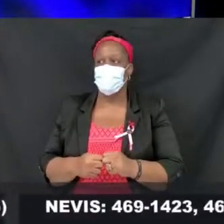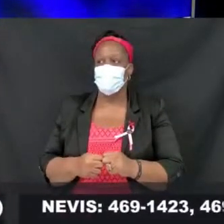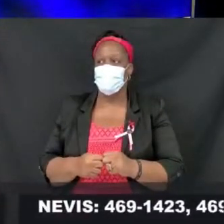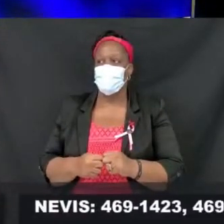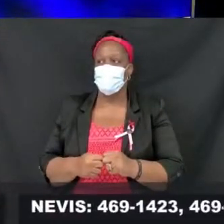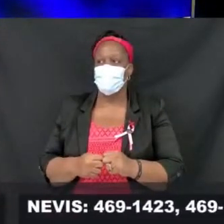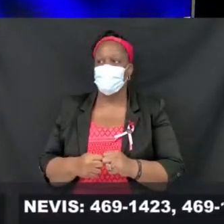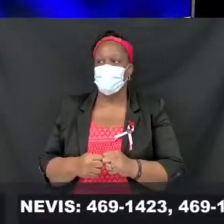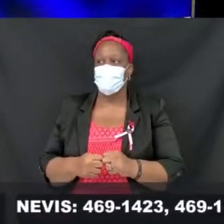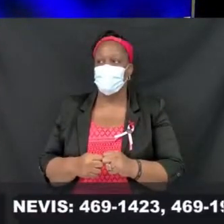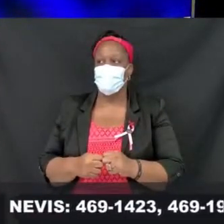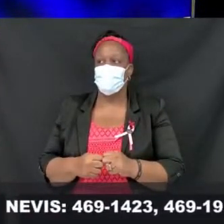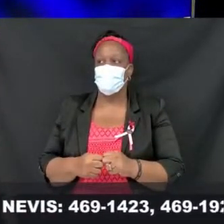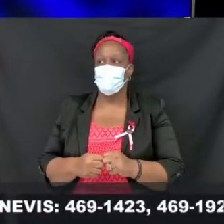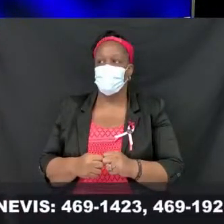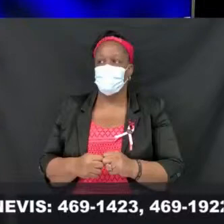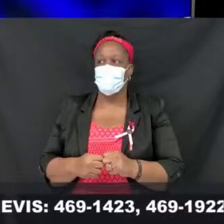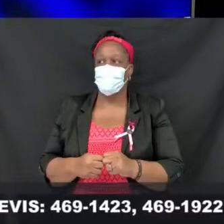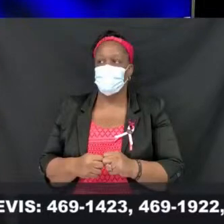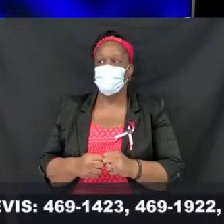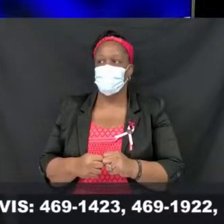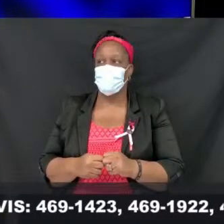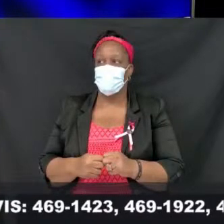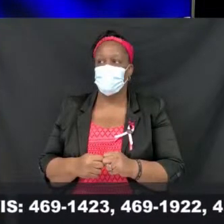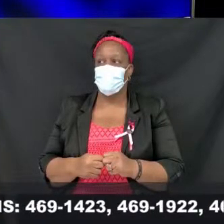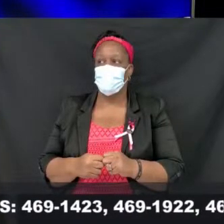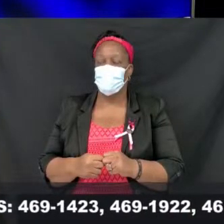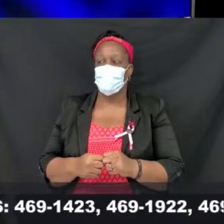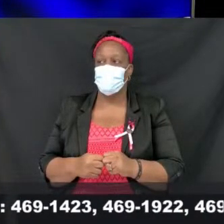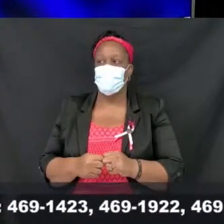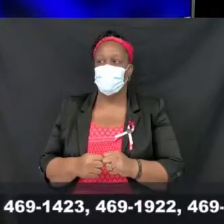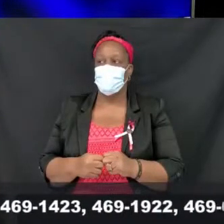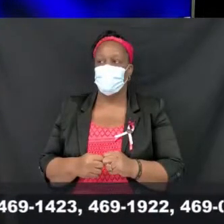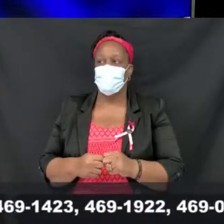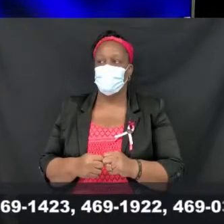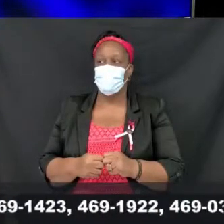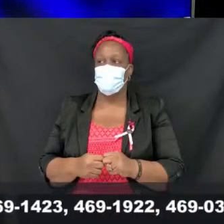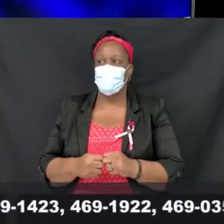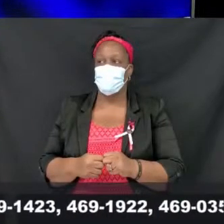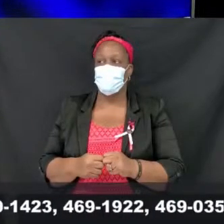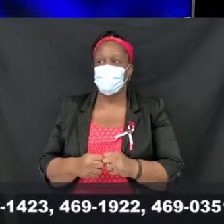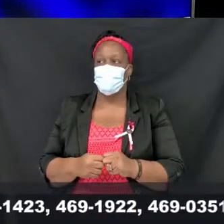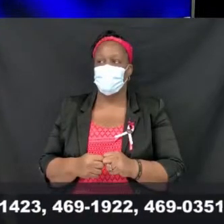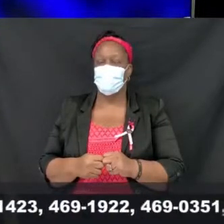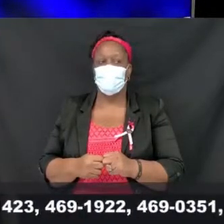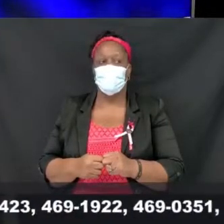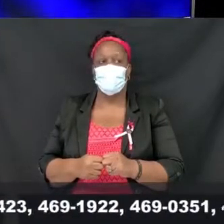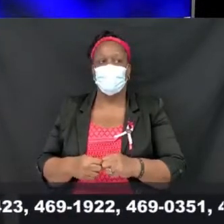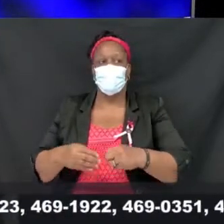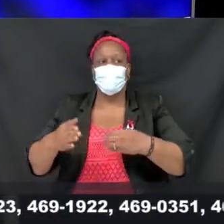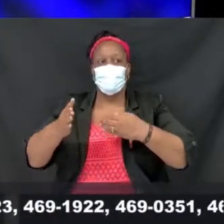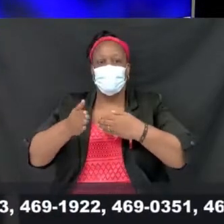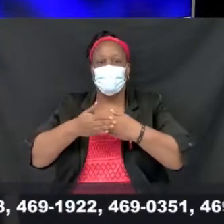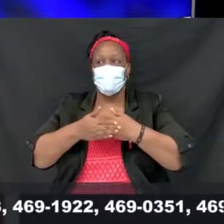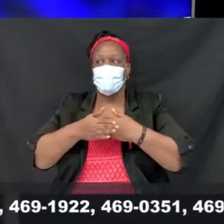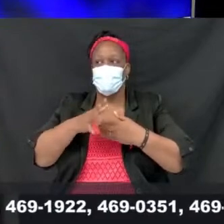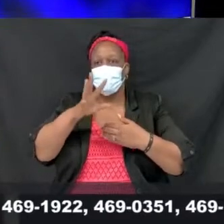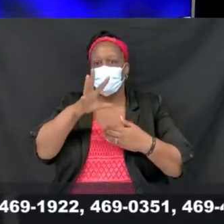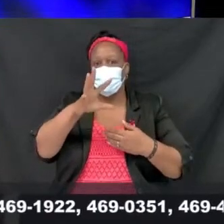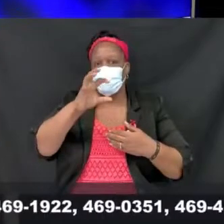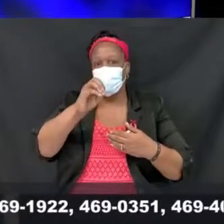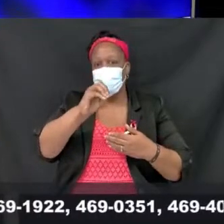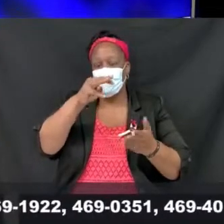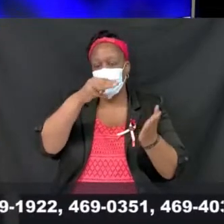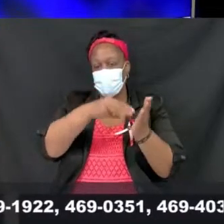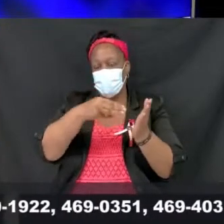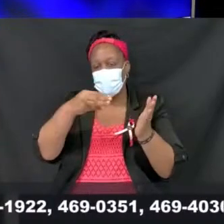figure being used on the vaccination dashboard from the last census. The